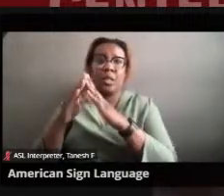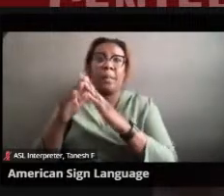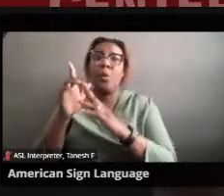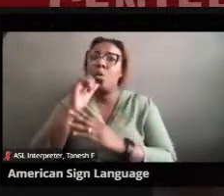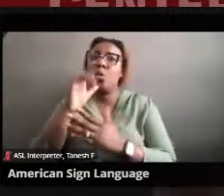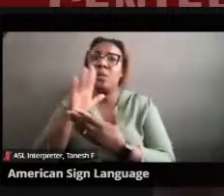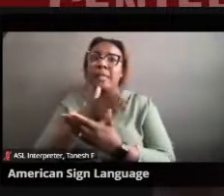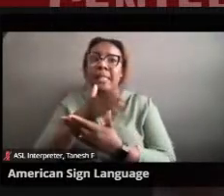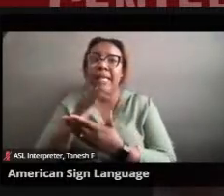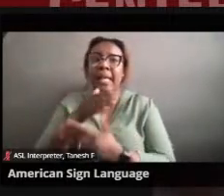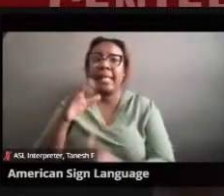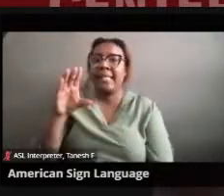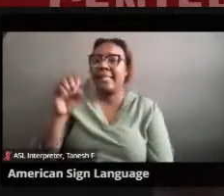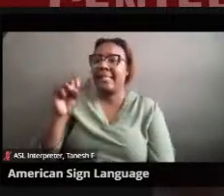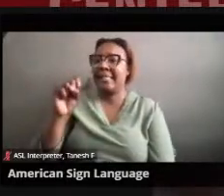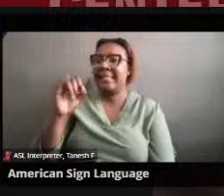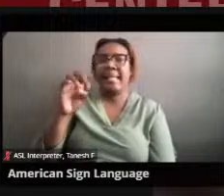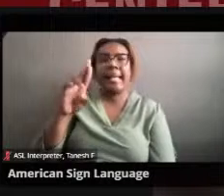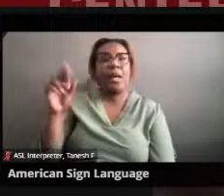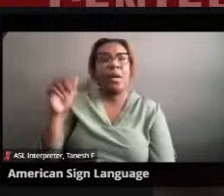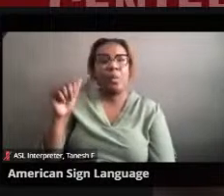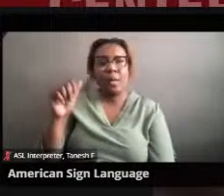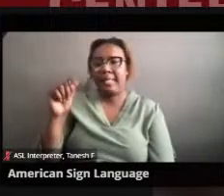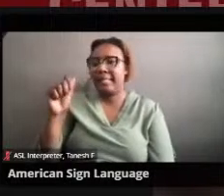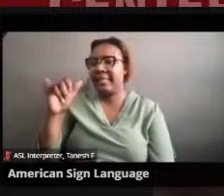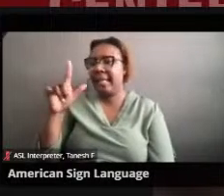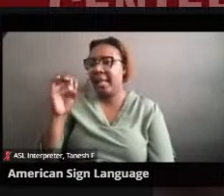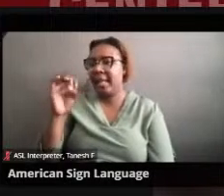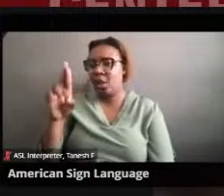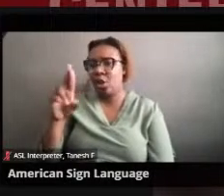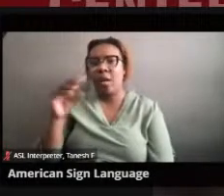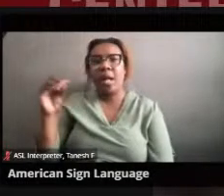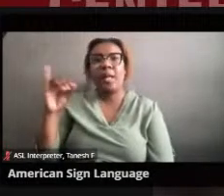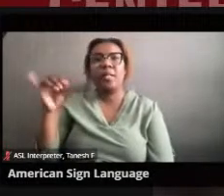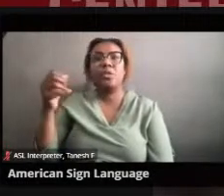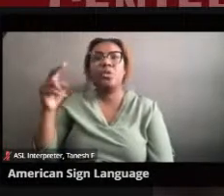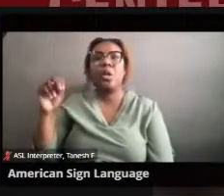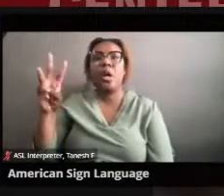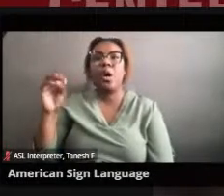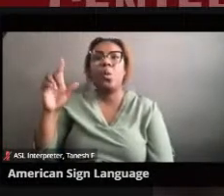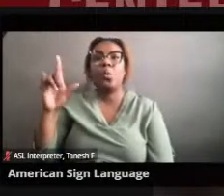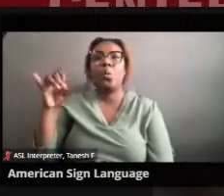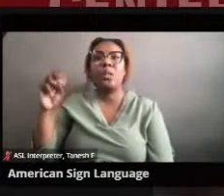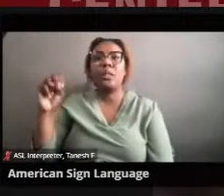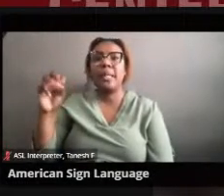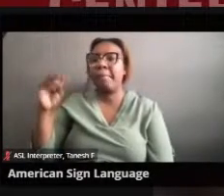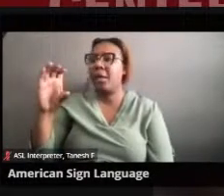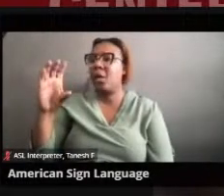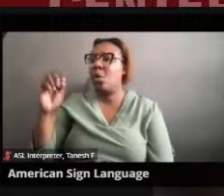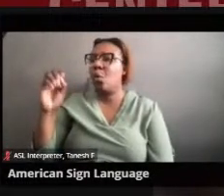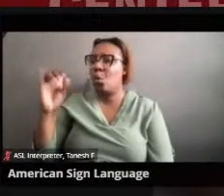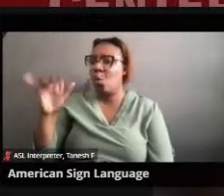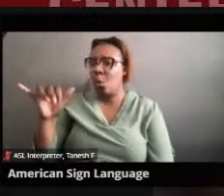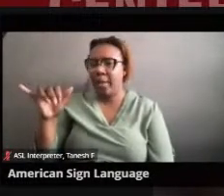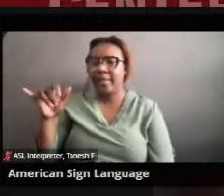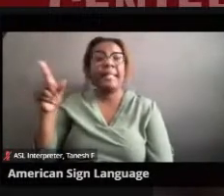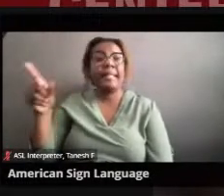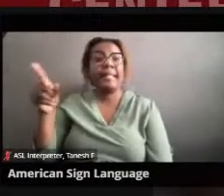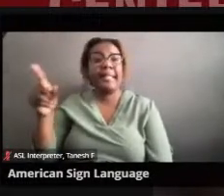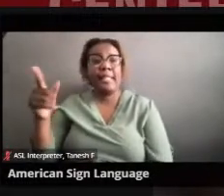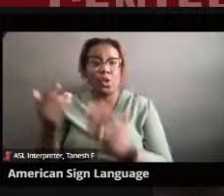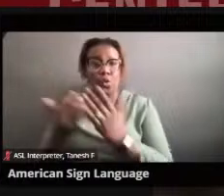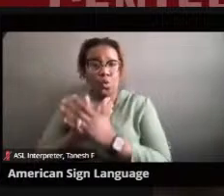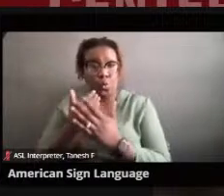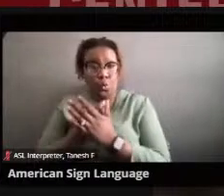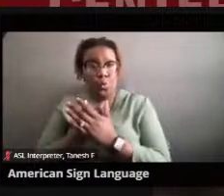done by Sierra Taylor and John Wilson McCoy. John Wilson McCoy reflects on the idea of a new and unsettling force